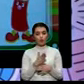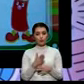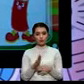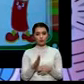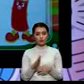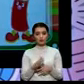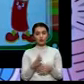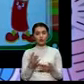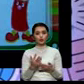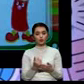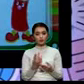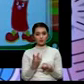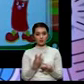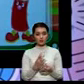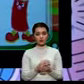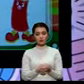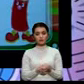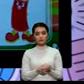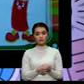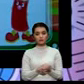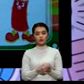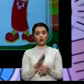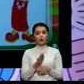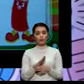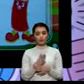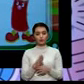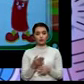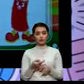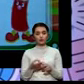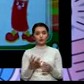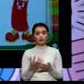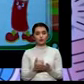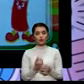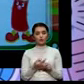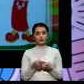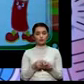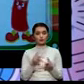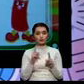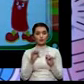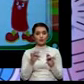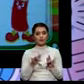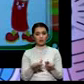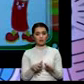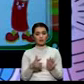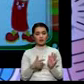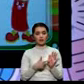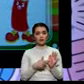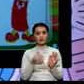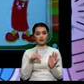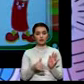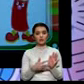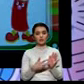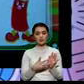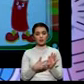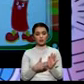bo'luvchini topishimiz kerak. Bo'luvchini topish uchun esa nima qilamiz? 7800